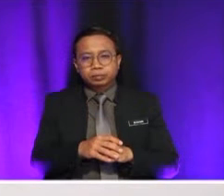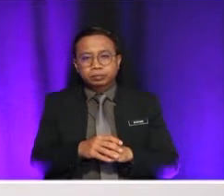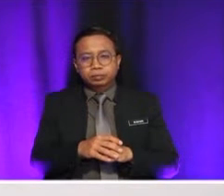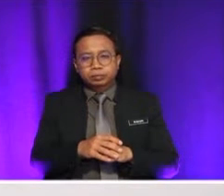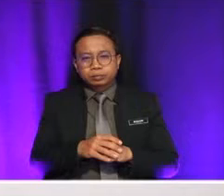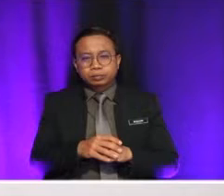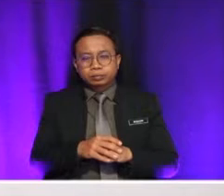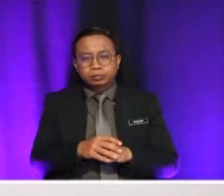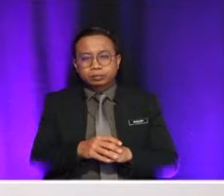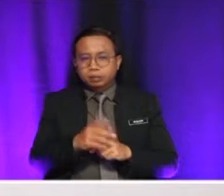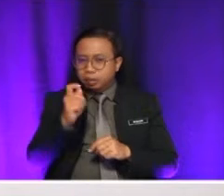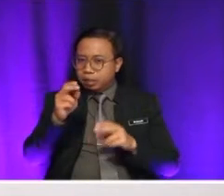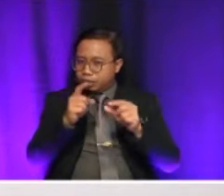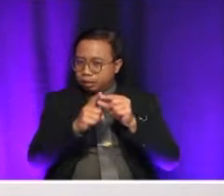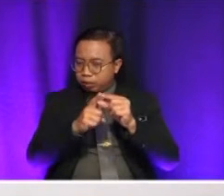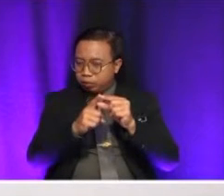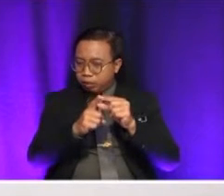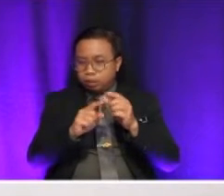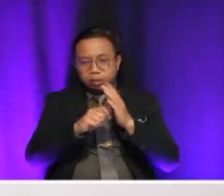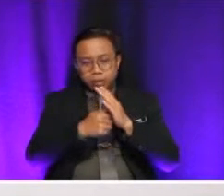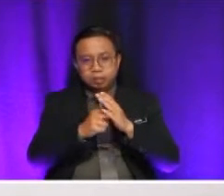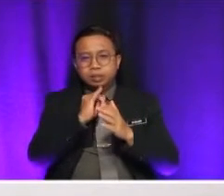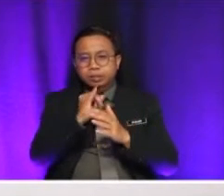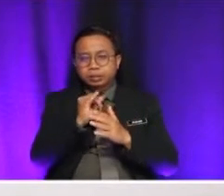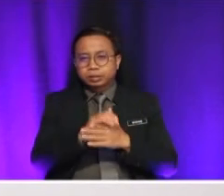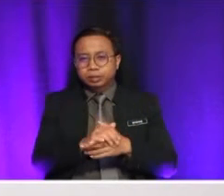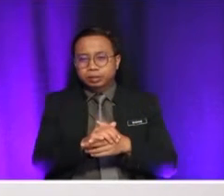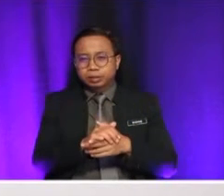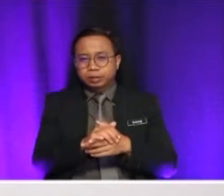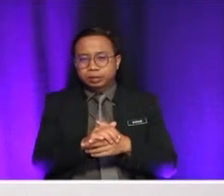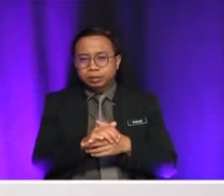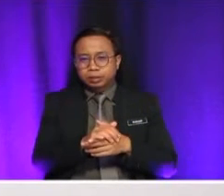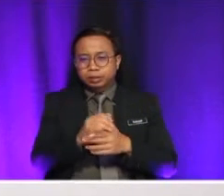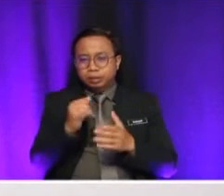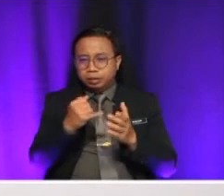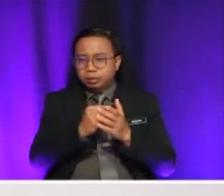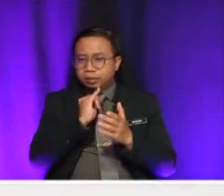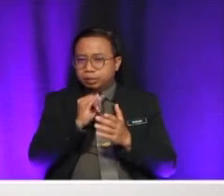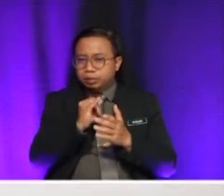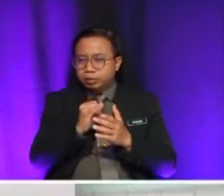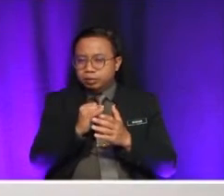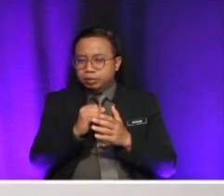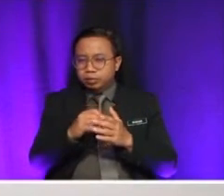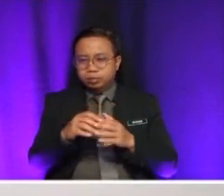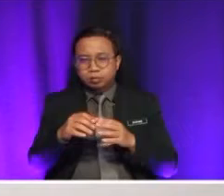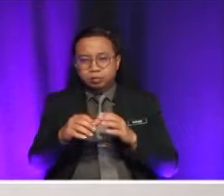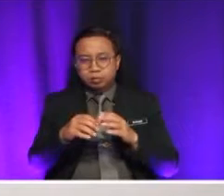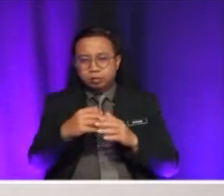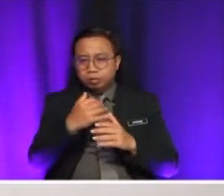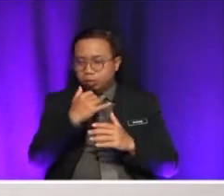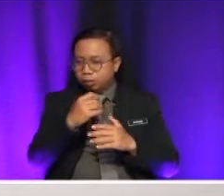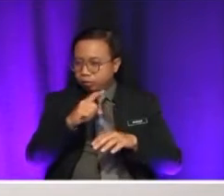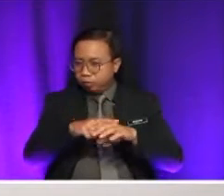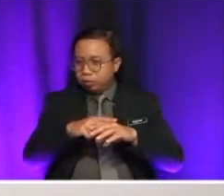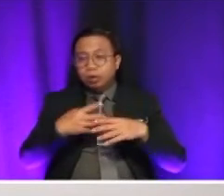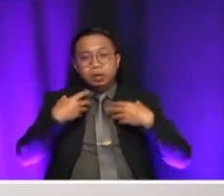Yes. So the keyword was after that sentence. It says that it is harmful to the health. Yes. Okay. Okay. All right. Well done,